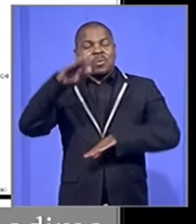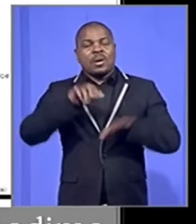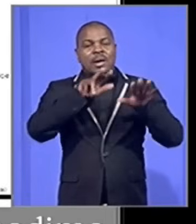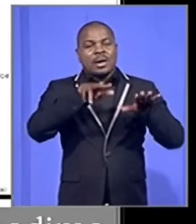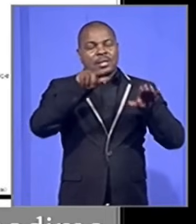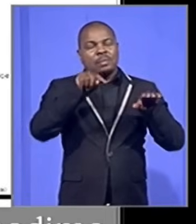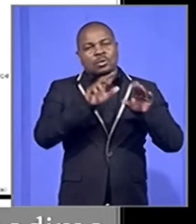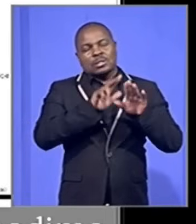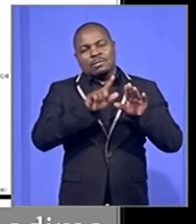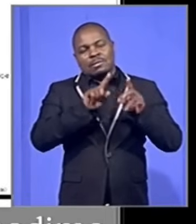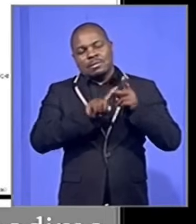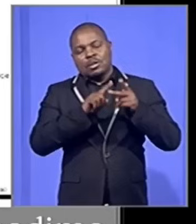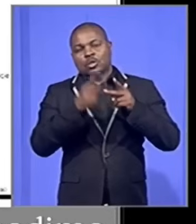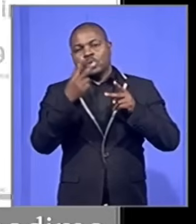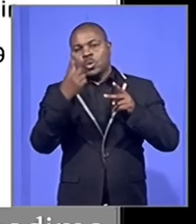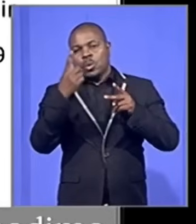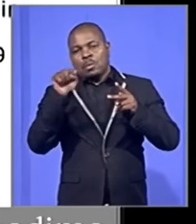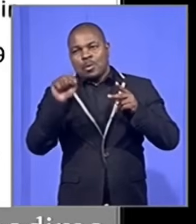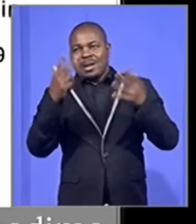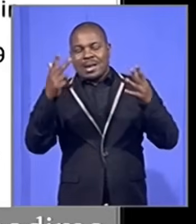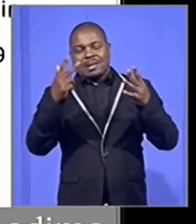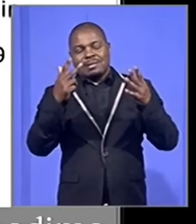to 21.8.